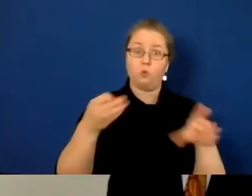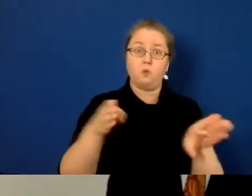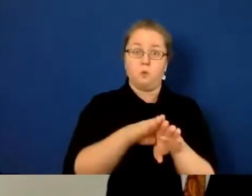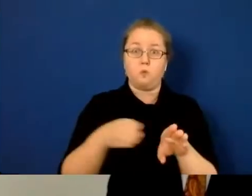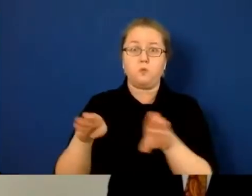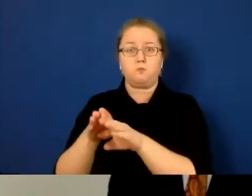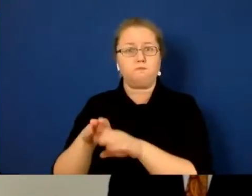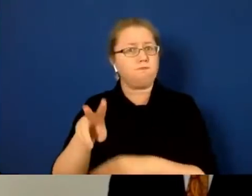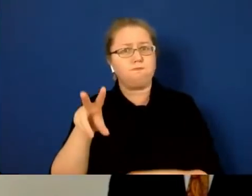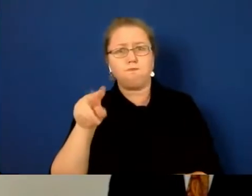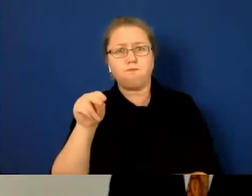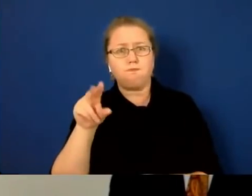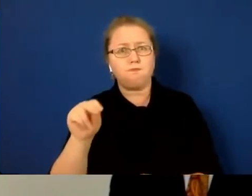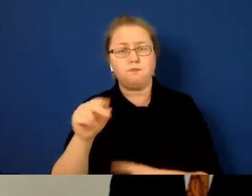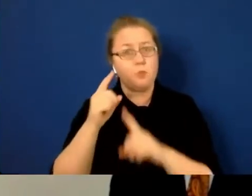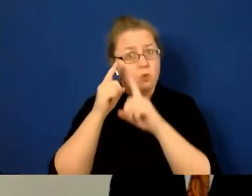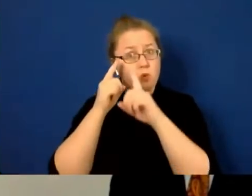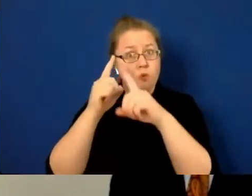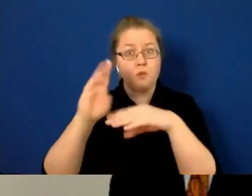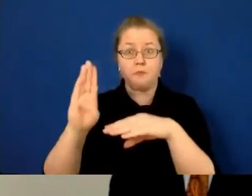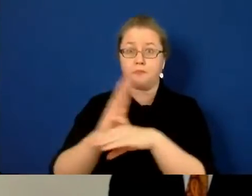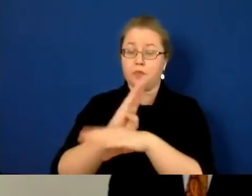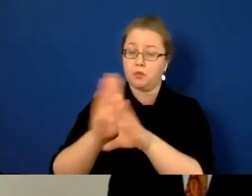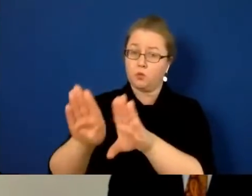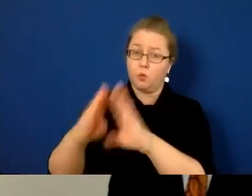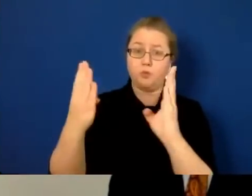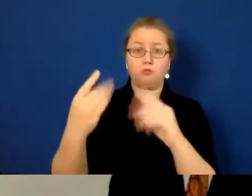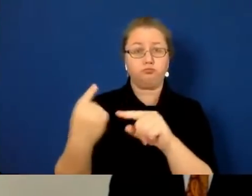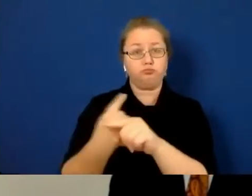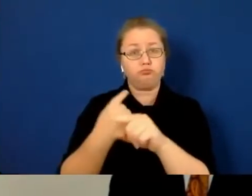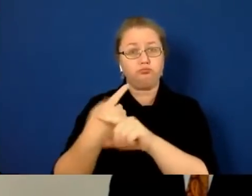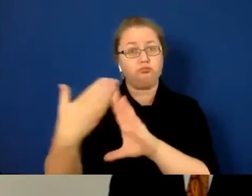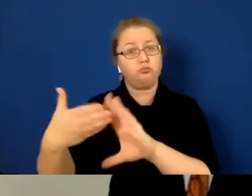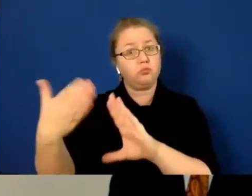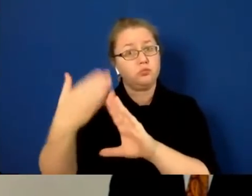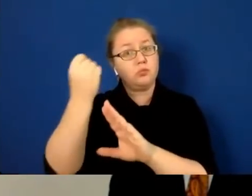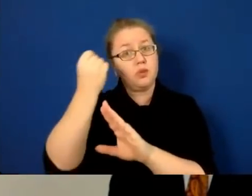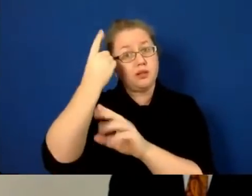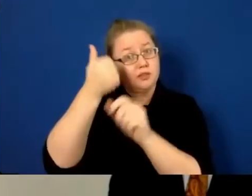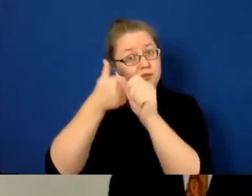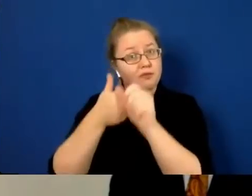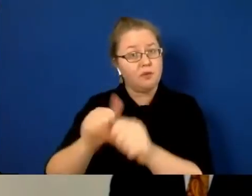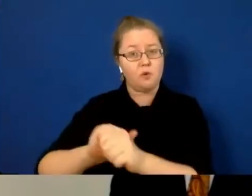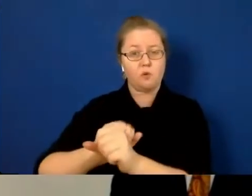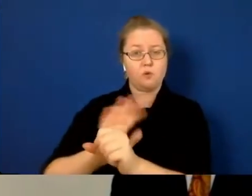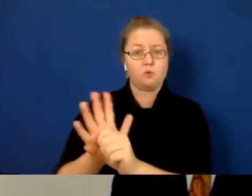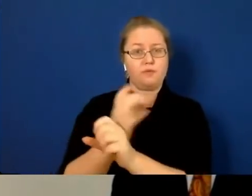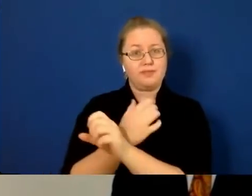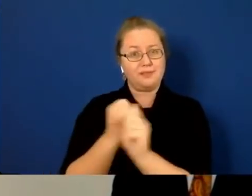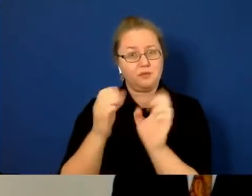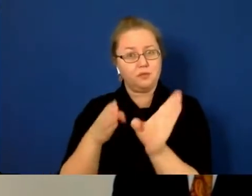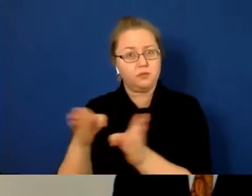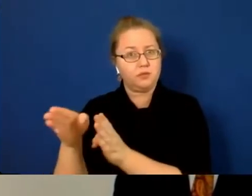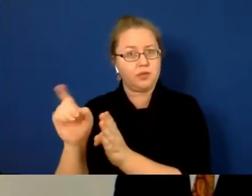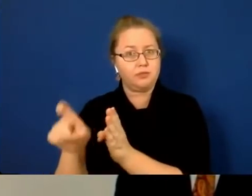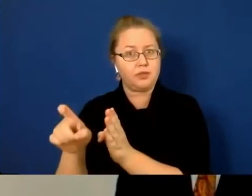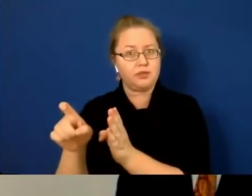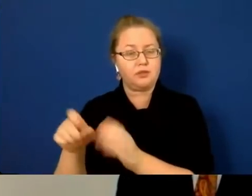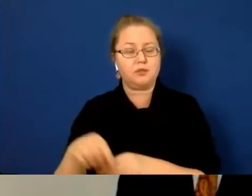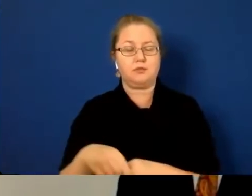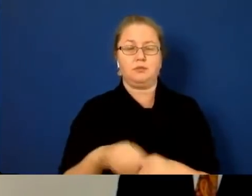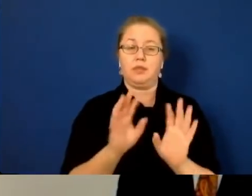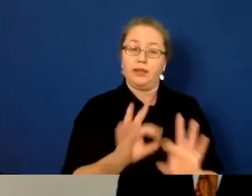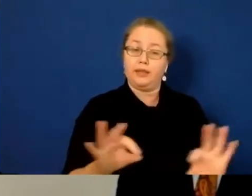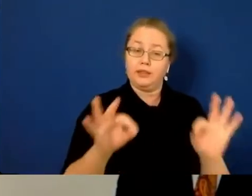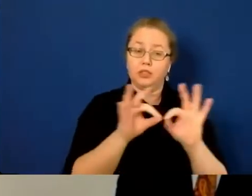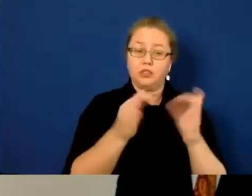house for a celebration. We need to make it okay for us to stay apart safely through these coming months. And that is what